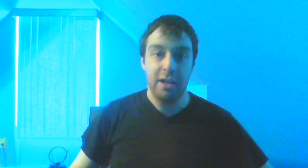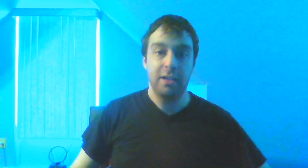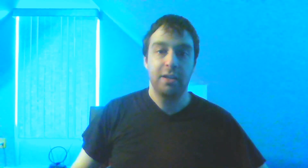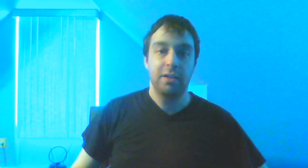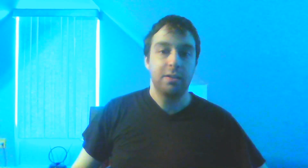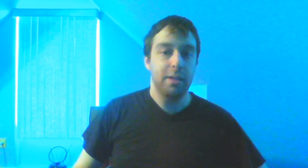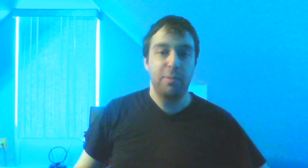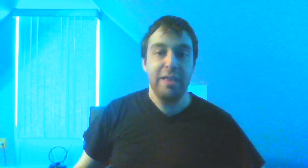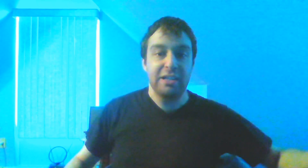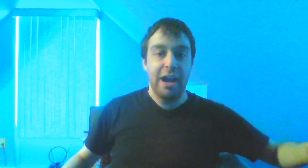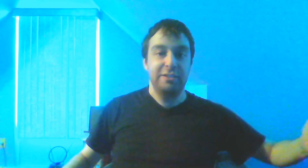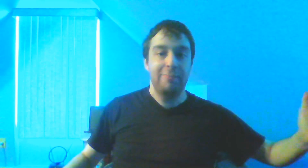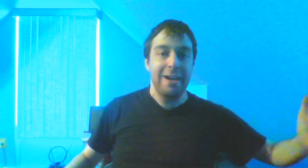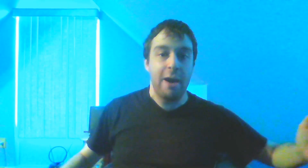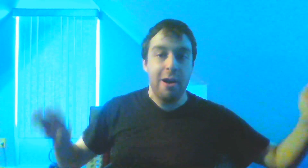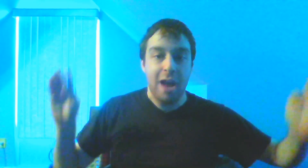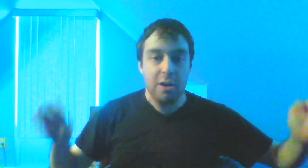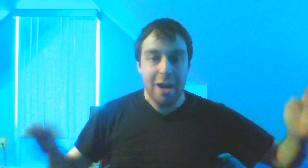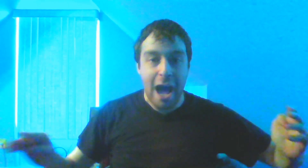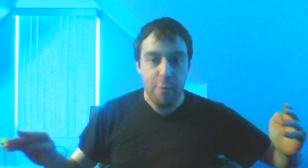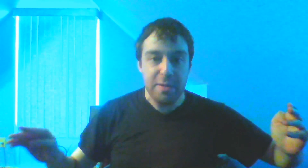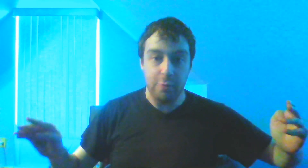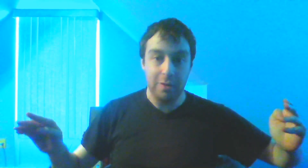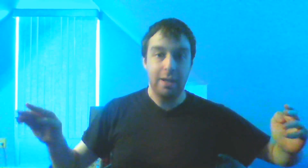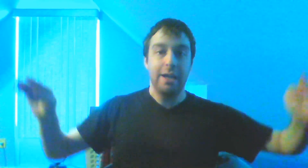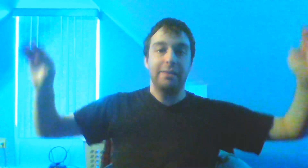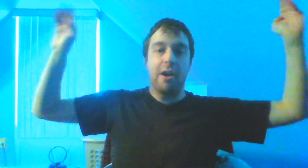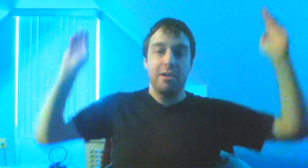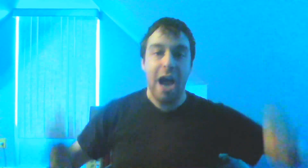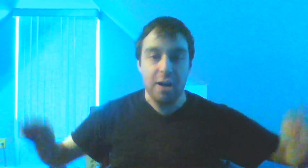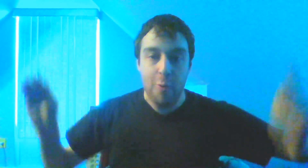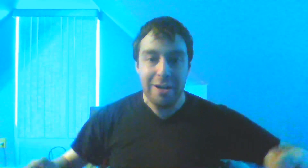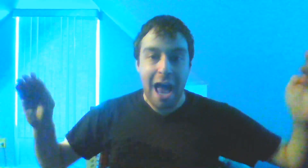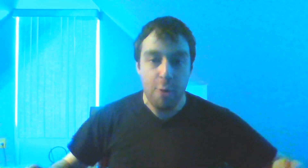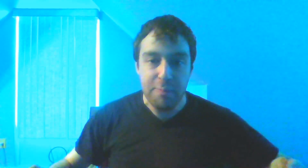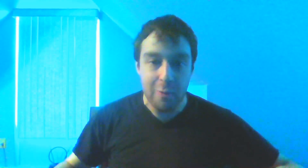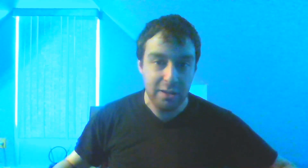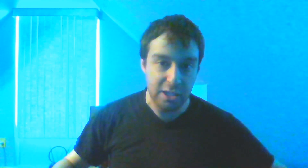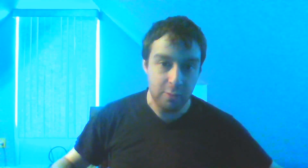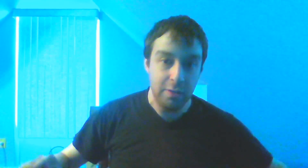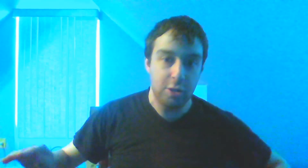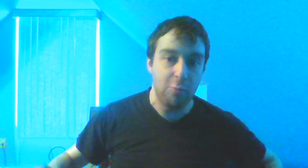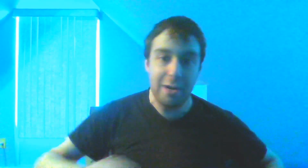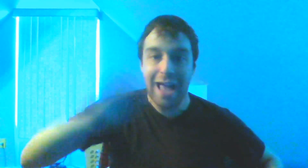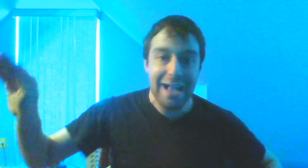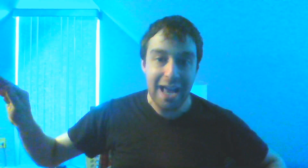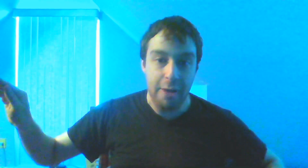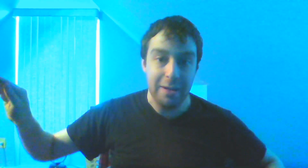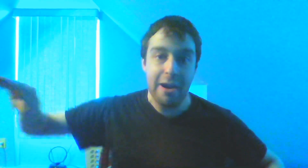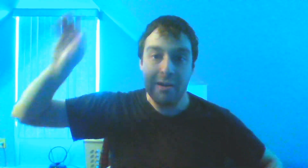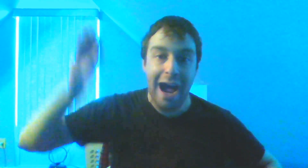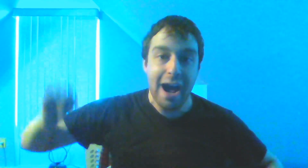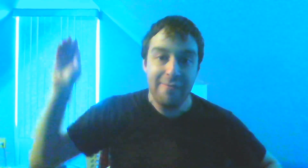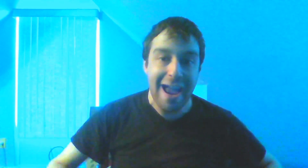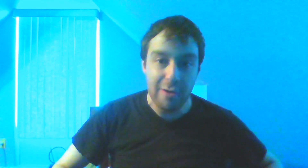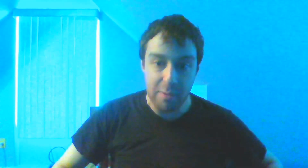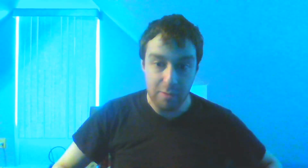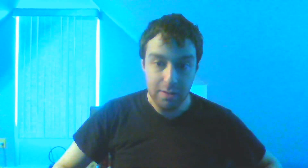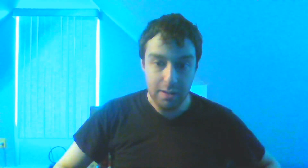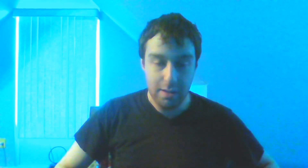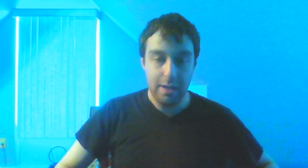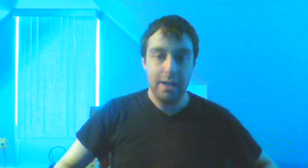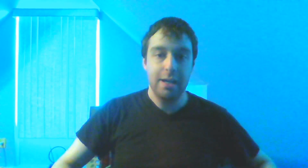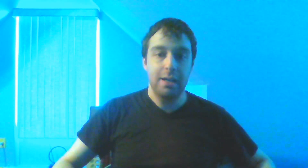Because the police, honestly, right now, are not going to help you. They are not going to help you until corona dies down. They are not